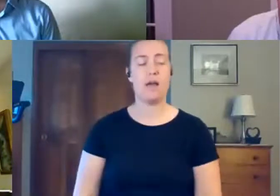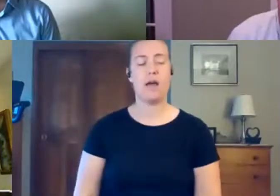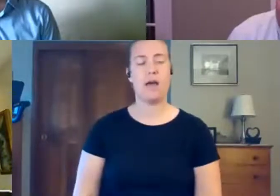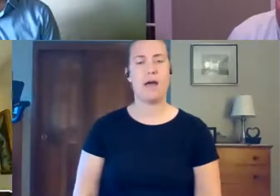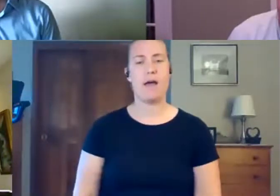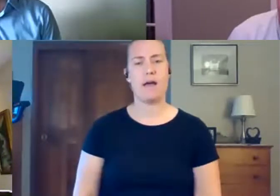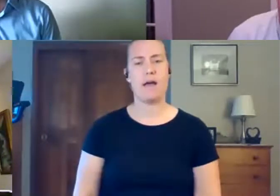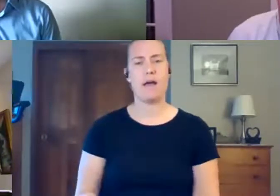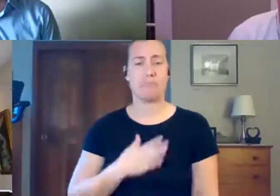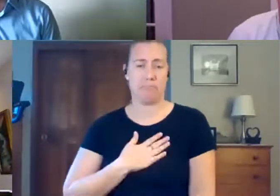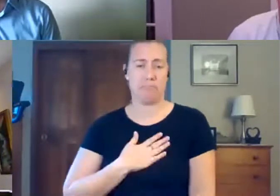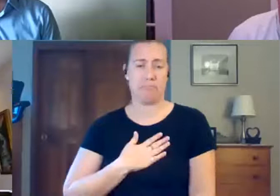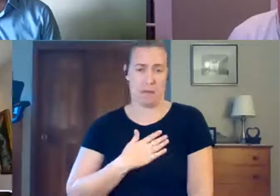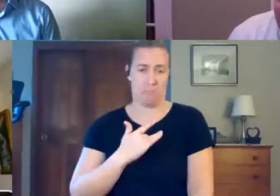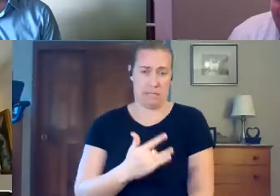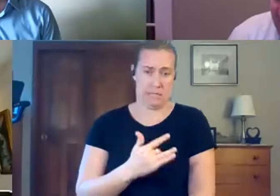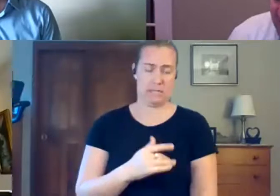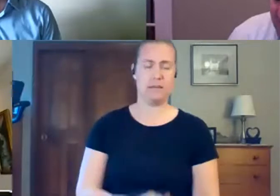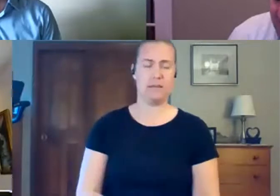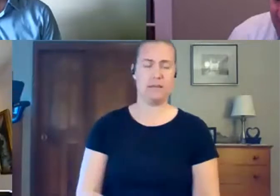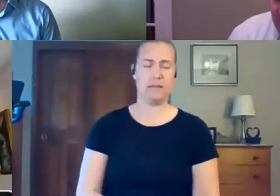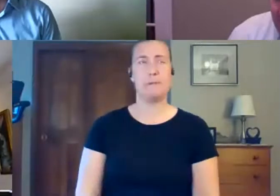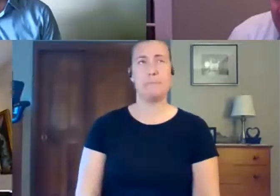tend to think that there's not sort of